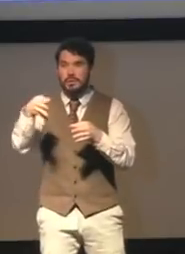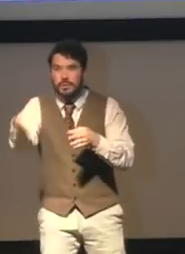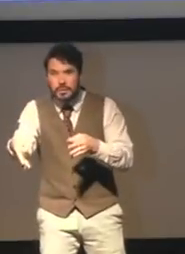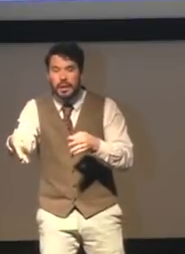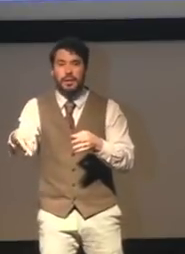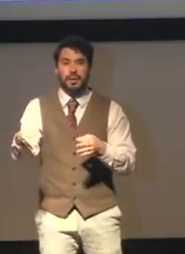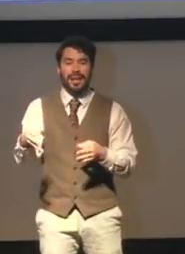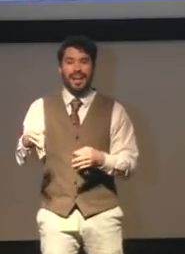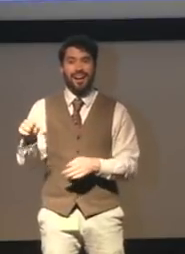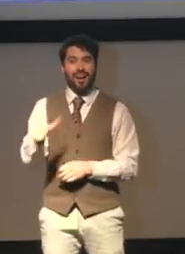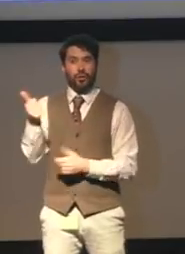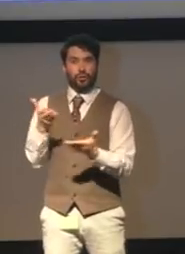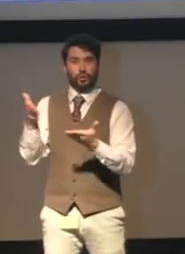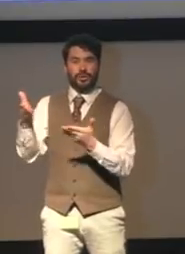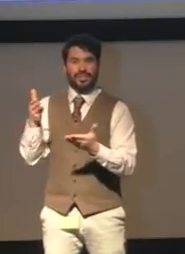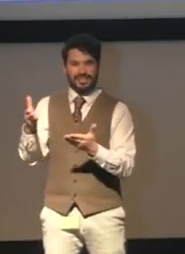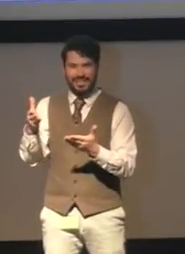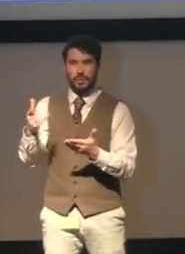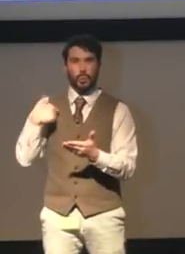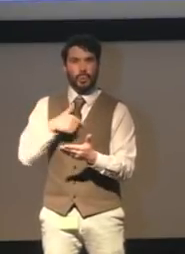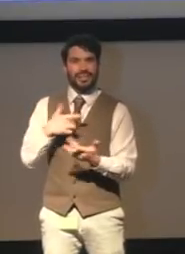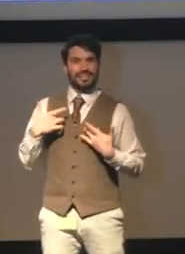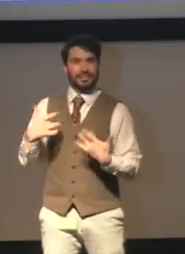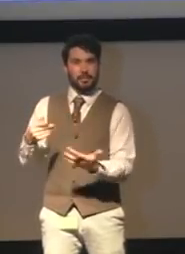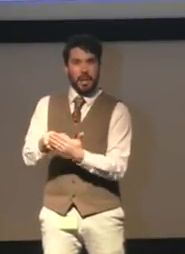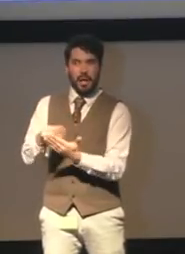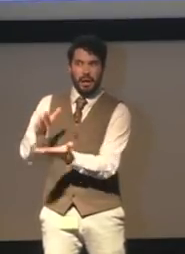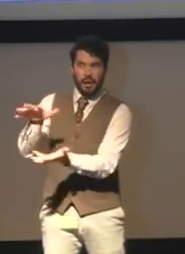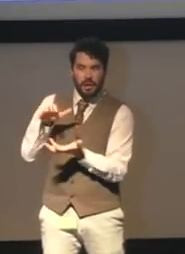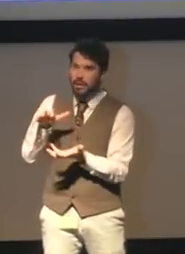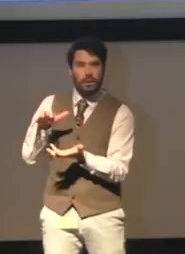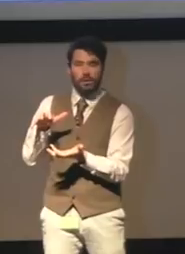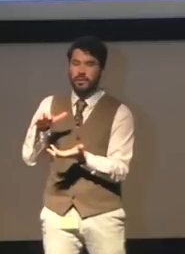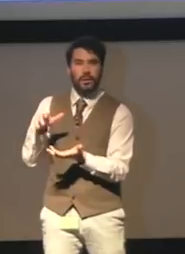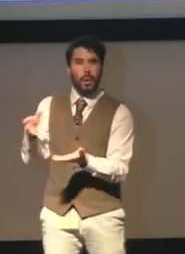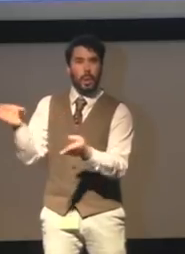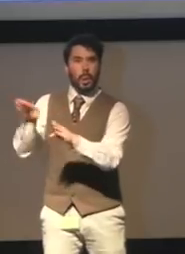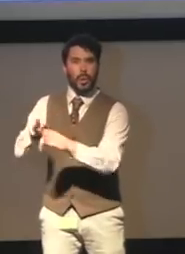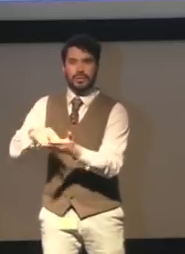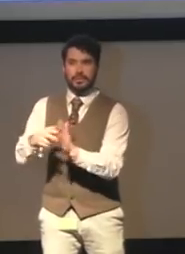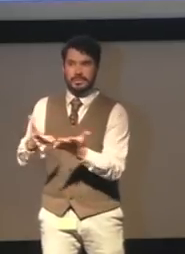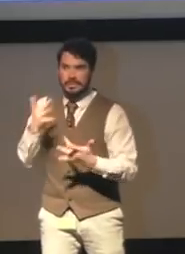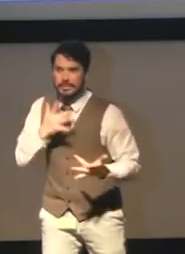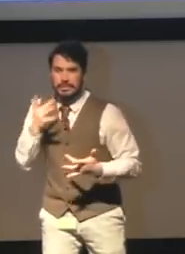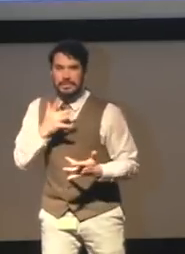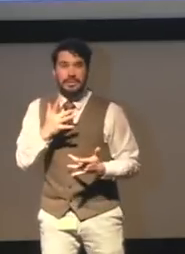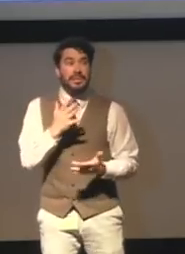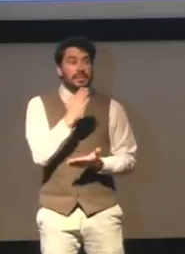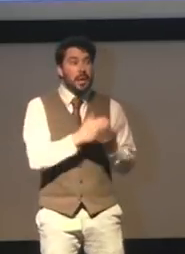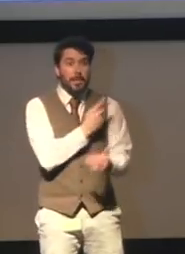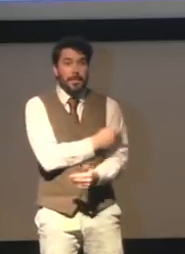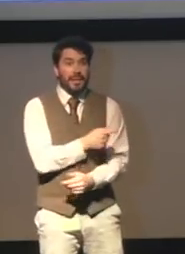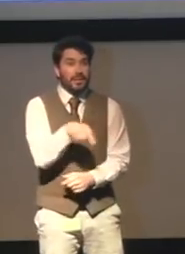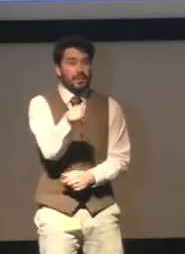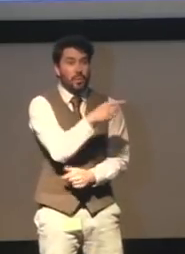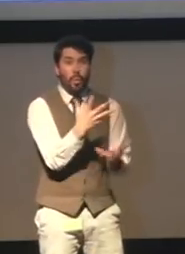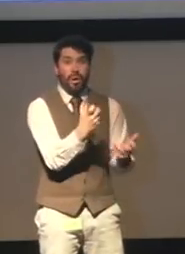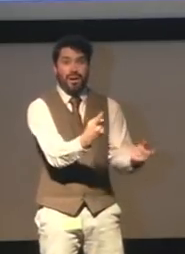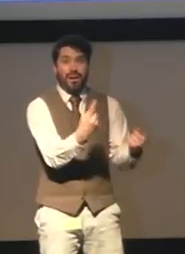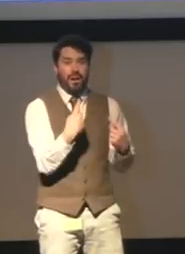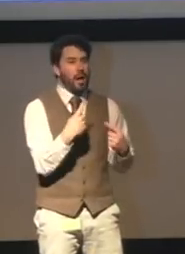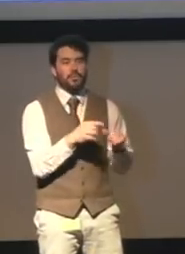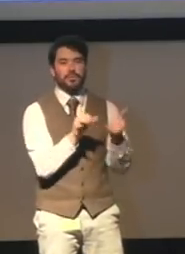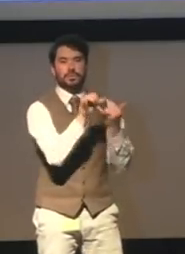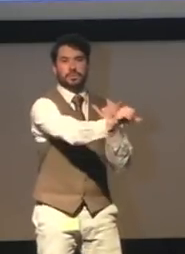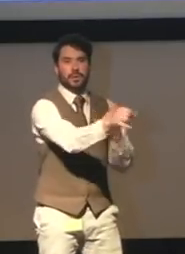of financial impact, but also importantly means that some of our patients who need care have not been able to come here and get that. We've had a